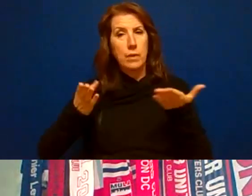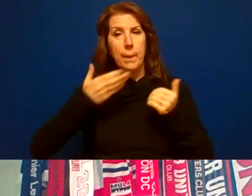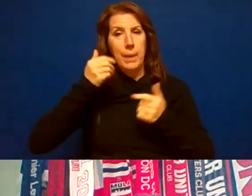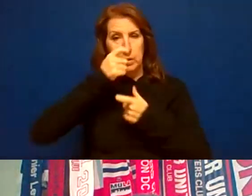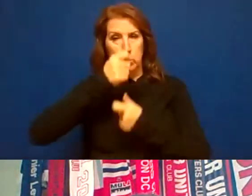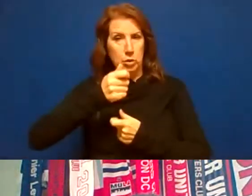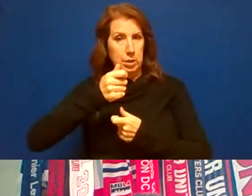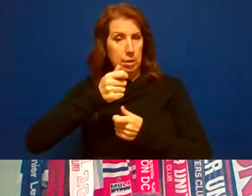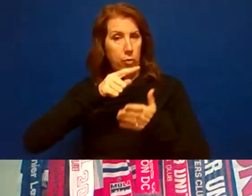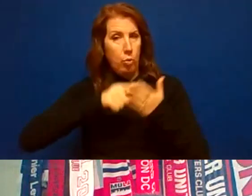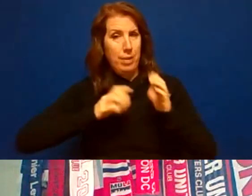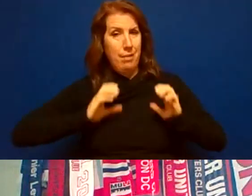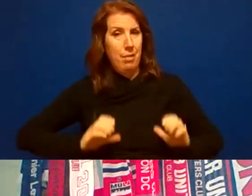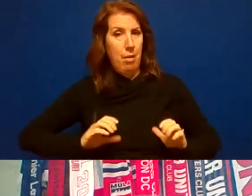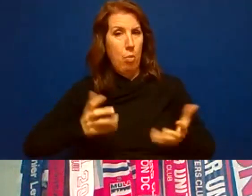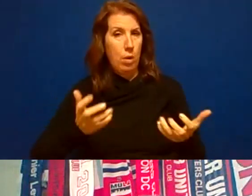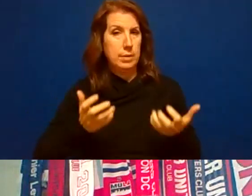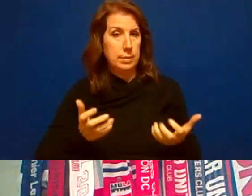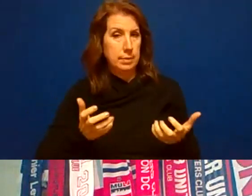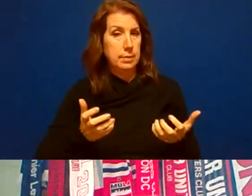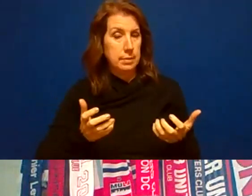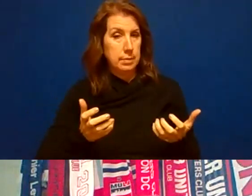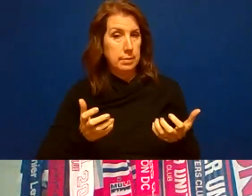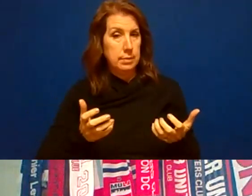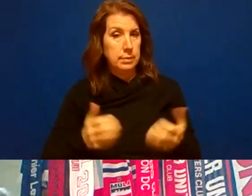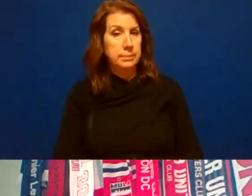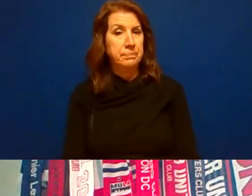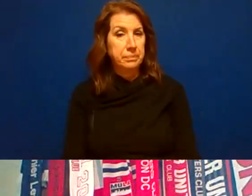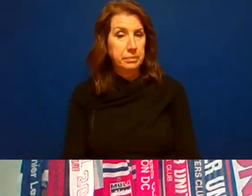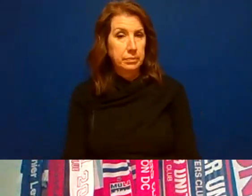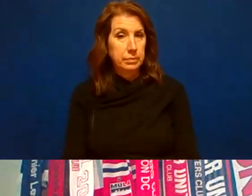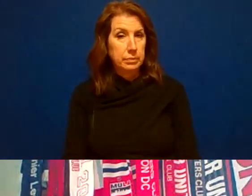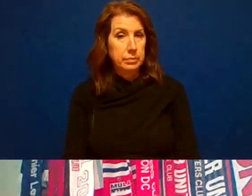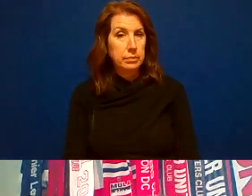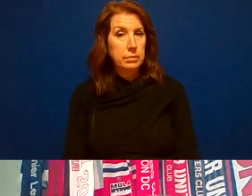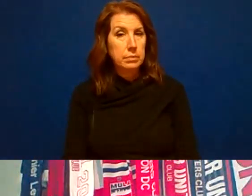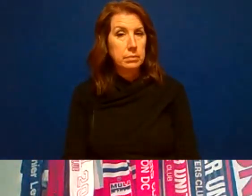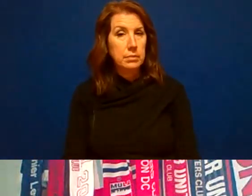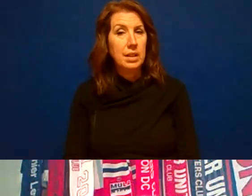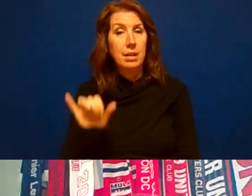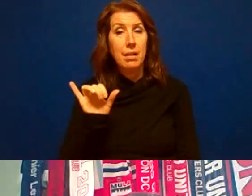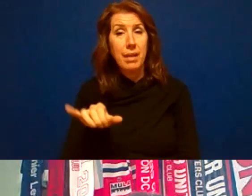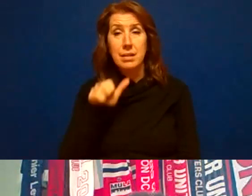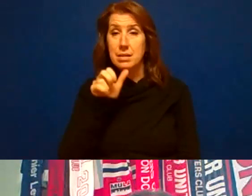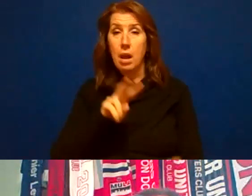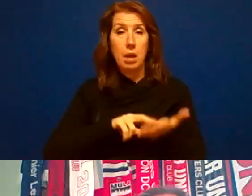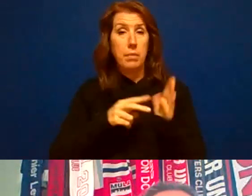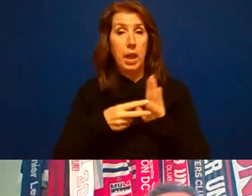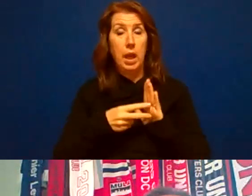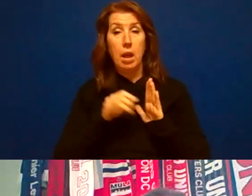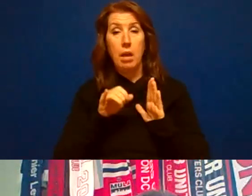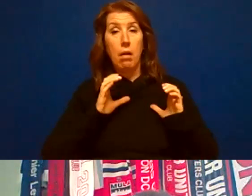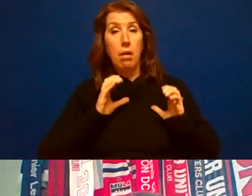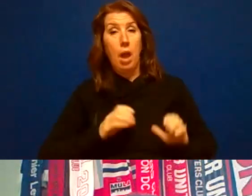of the person they are the guardian for. And that doesn't mean that you can just sort of